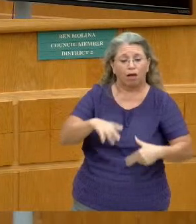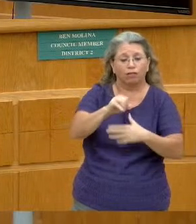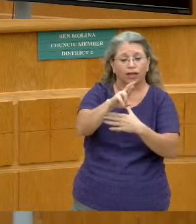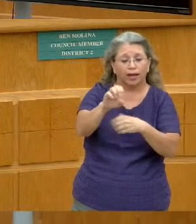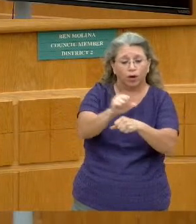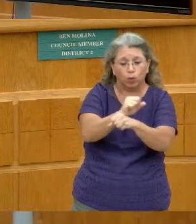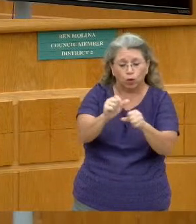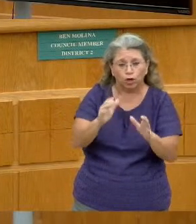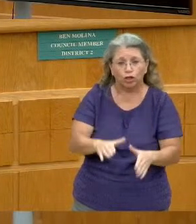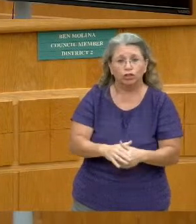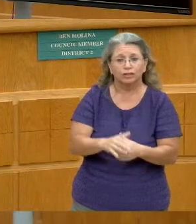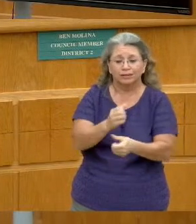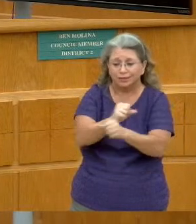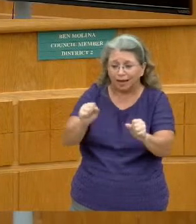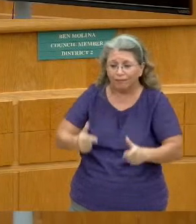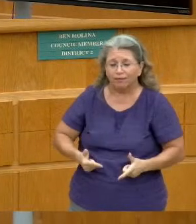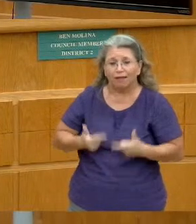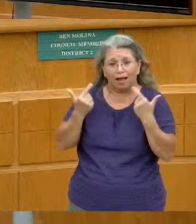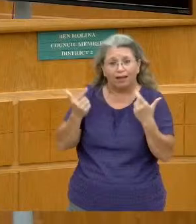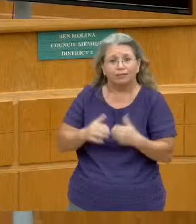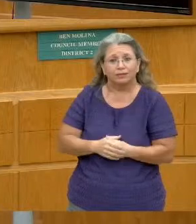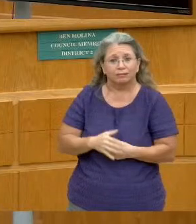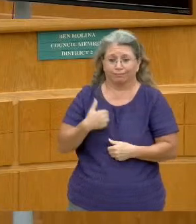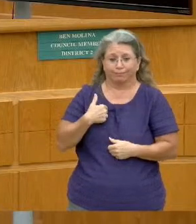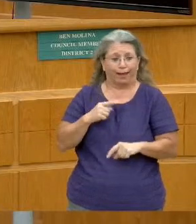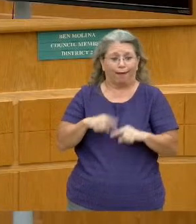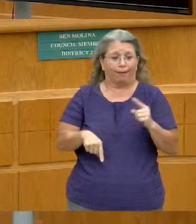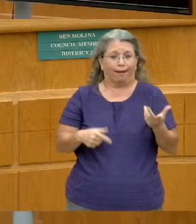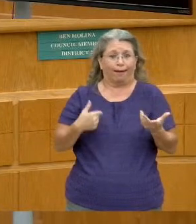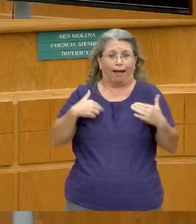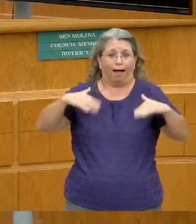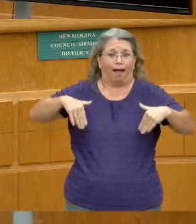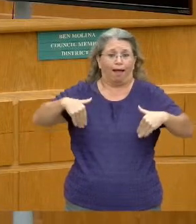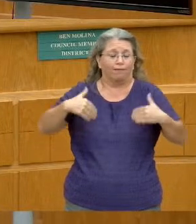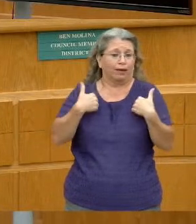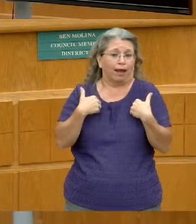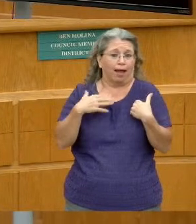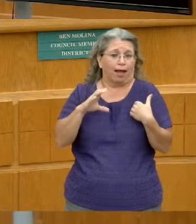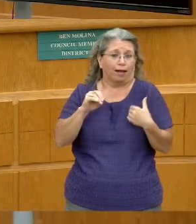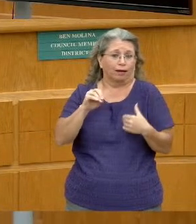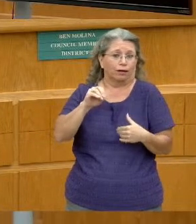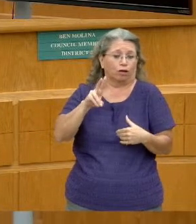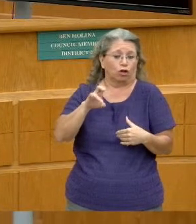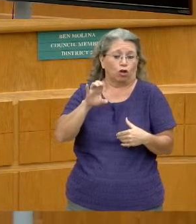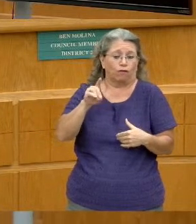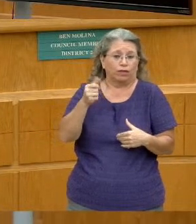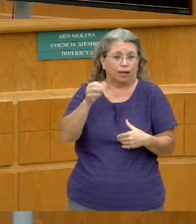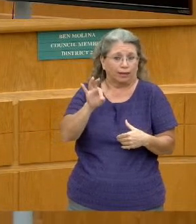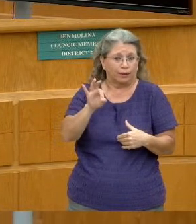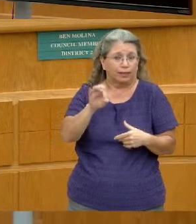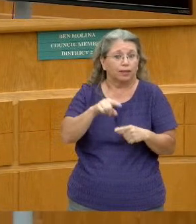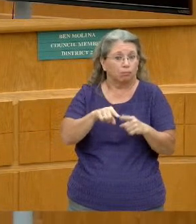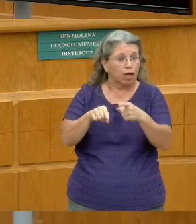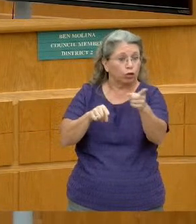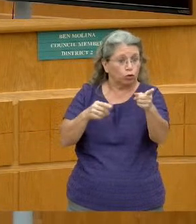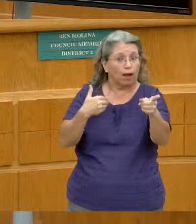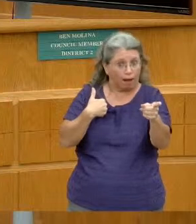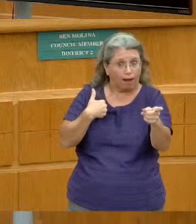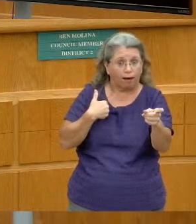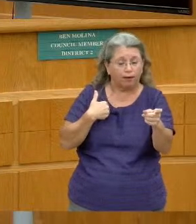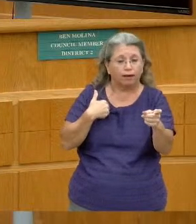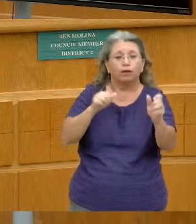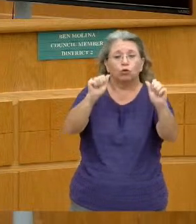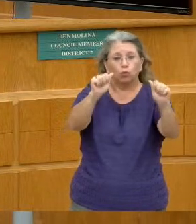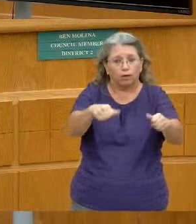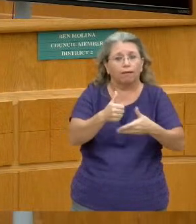heroes, save a life. I can't do that because I haven't had COVID-19, but if you have, you can. So